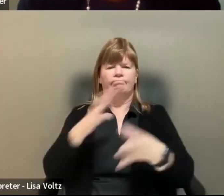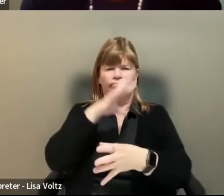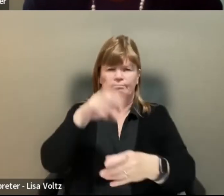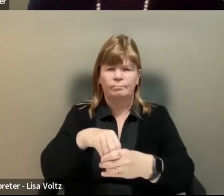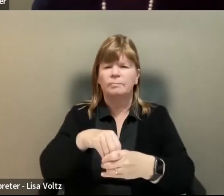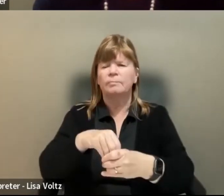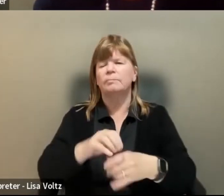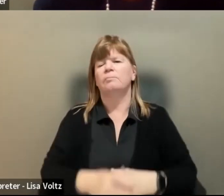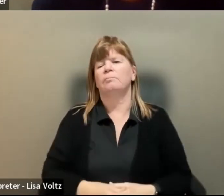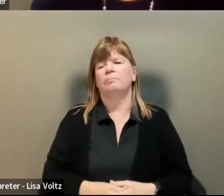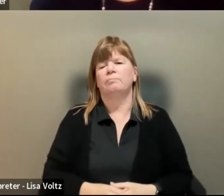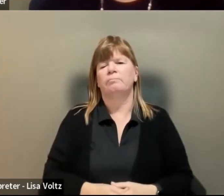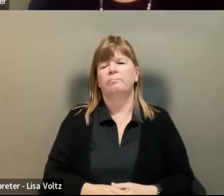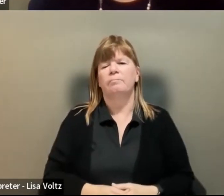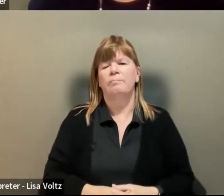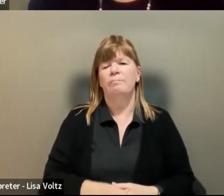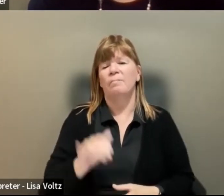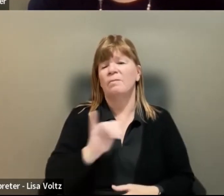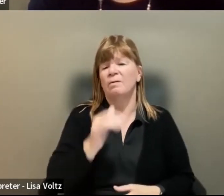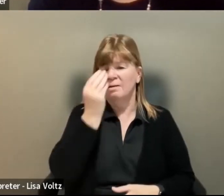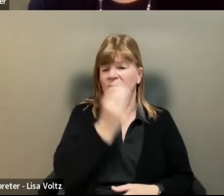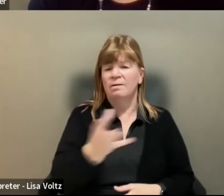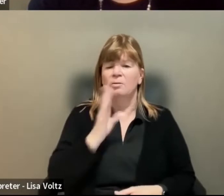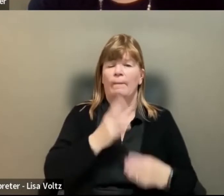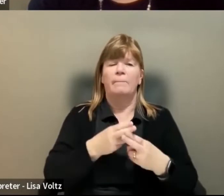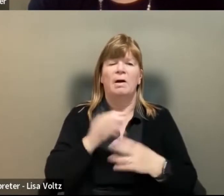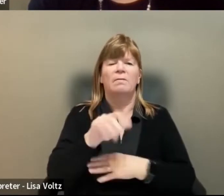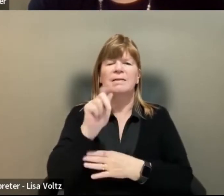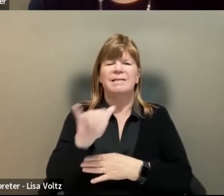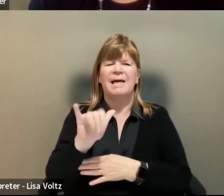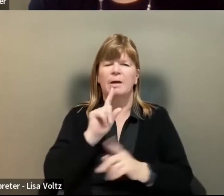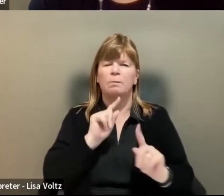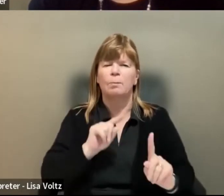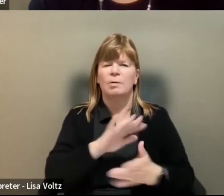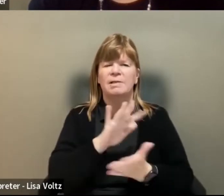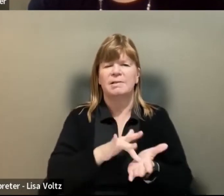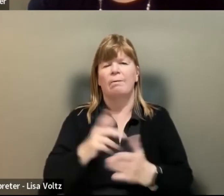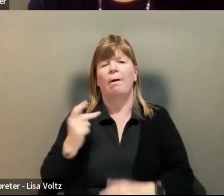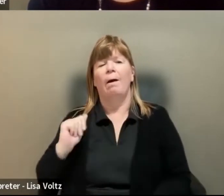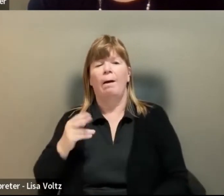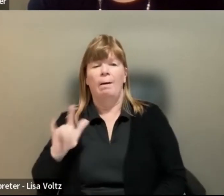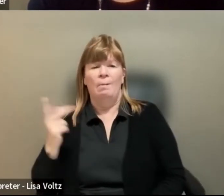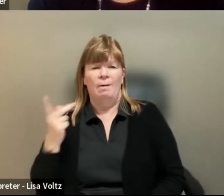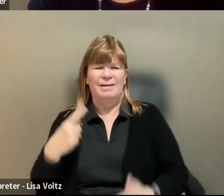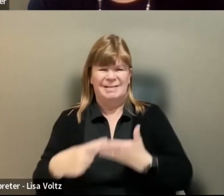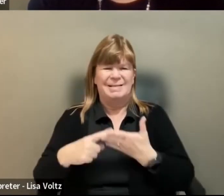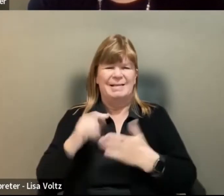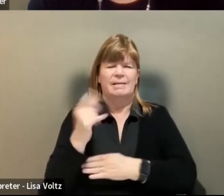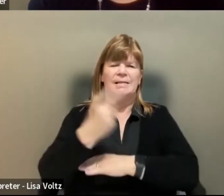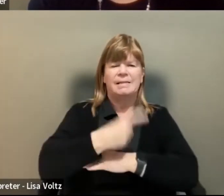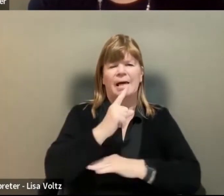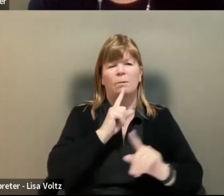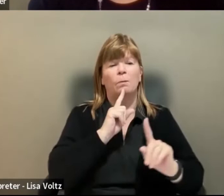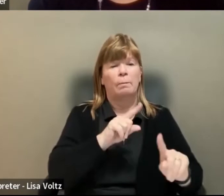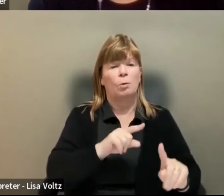that just a quick note about the day reporting centers. April and I talked about the day reporting centers